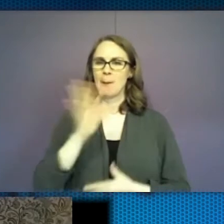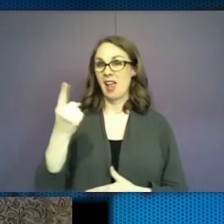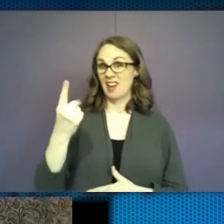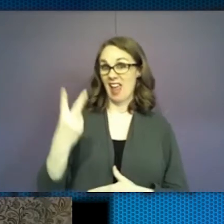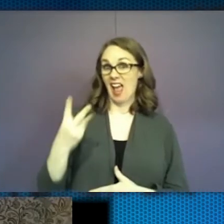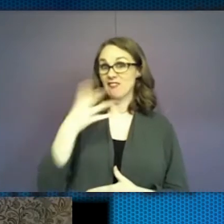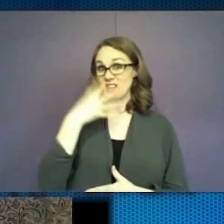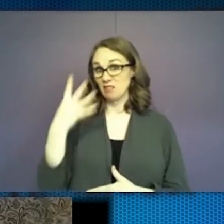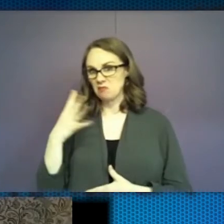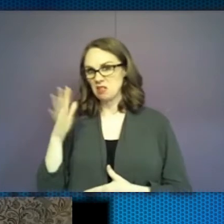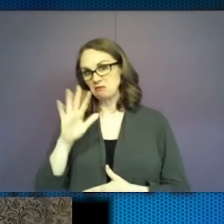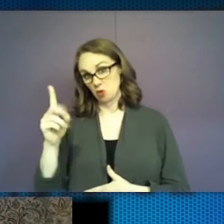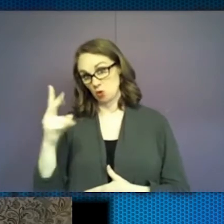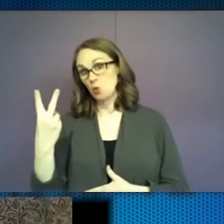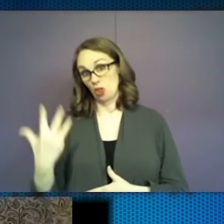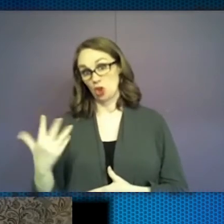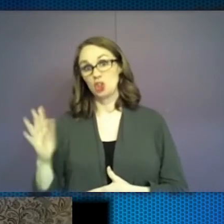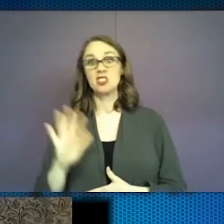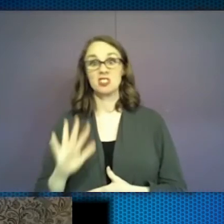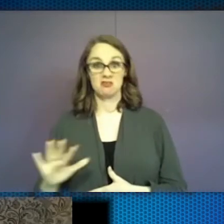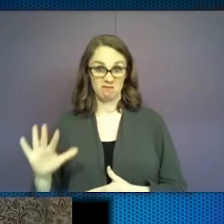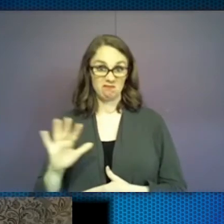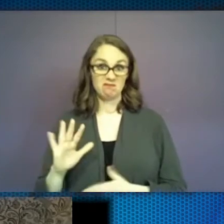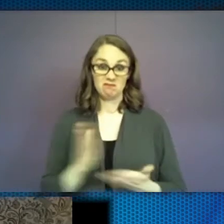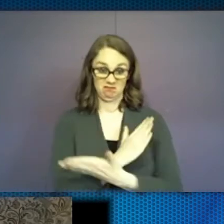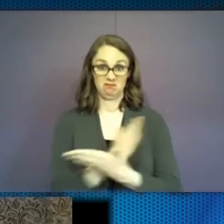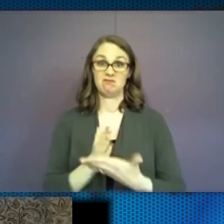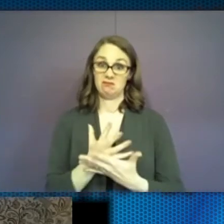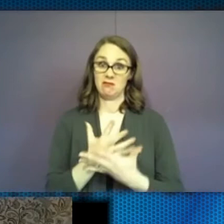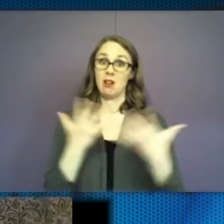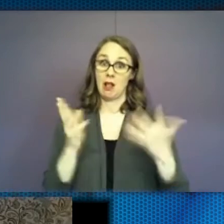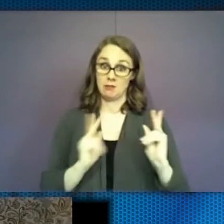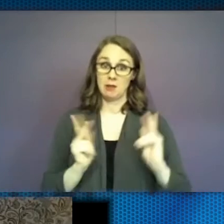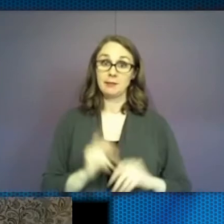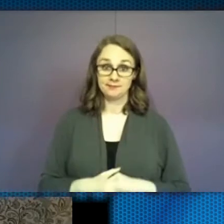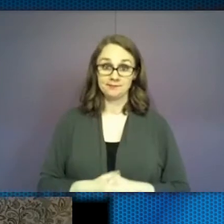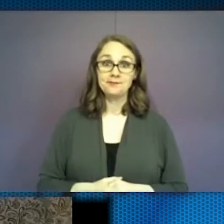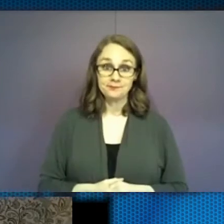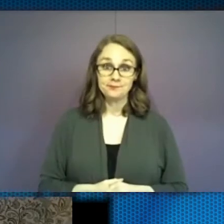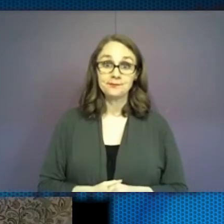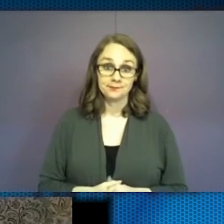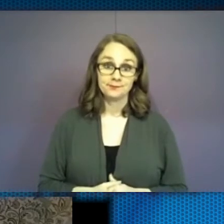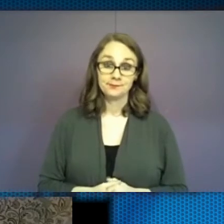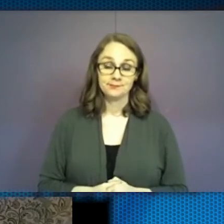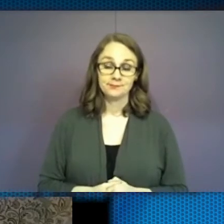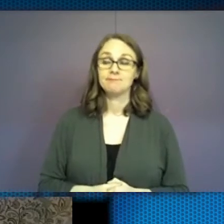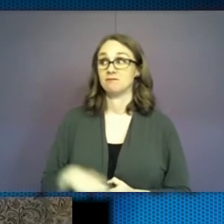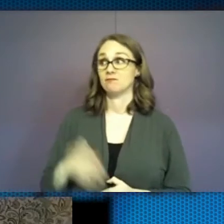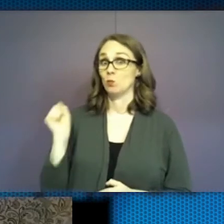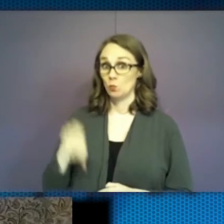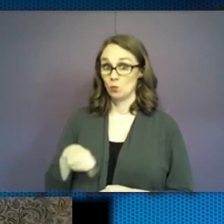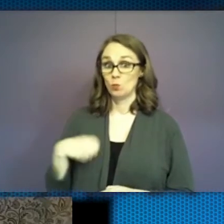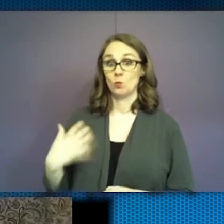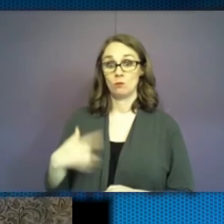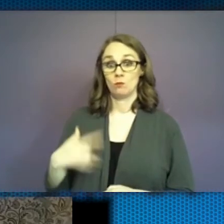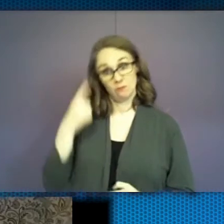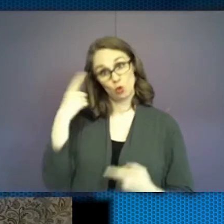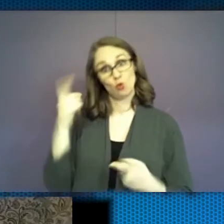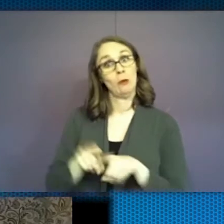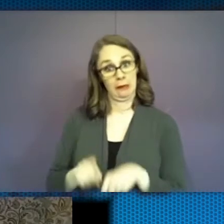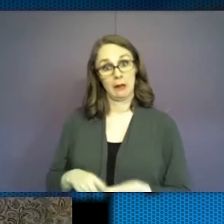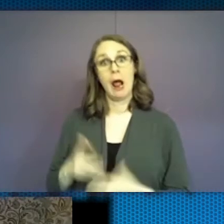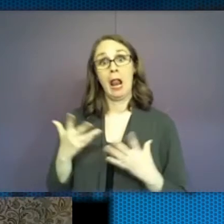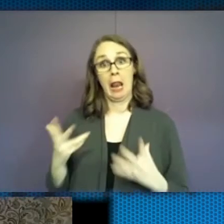immigrants to 2/3 of them. So a significant number of people. Yes, I would agree. That's